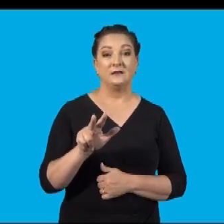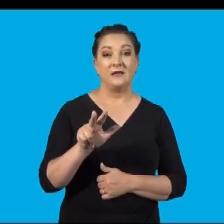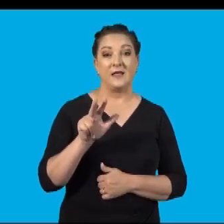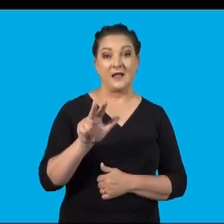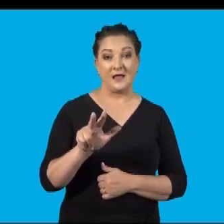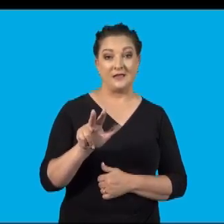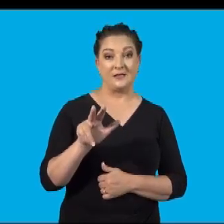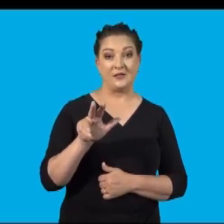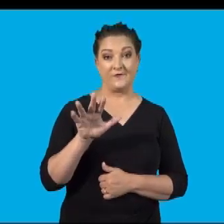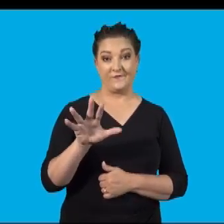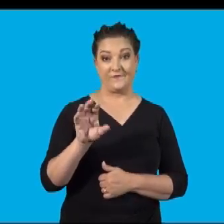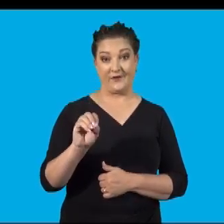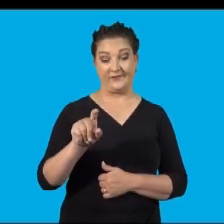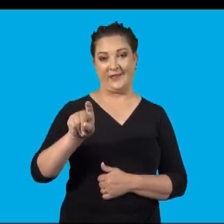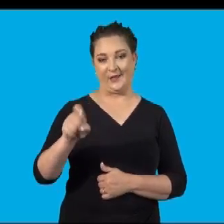850,000. So I'll come here, then I'll get